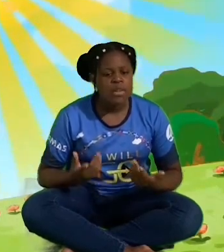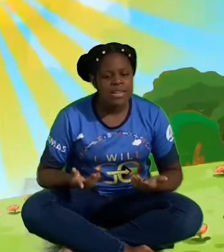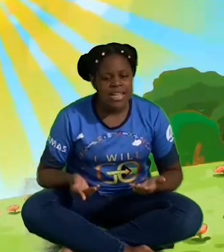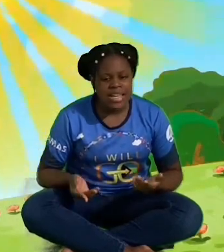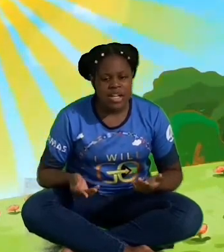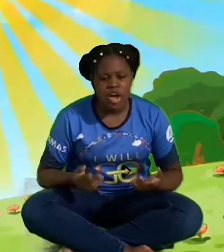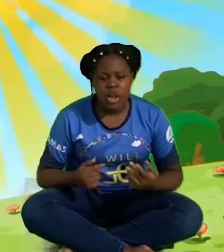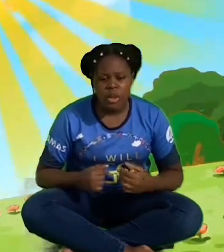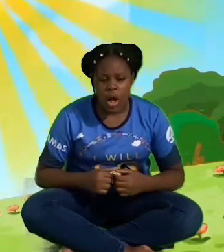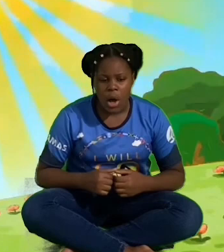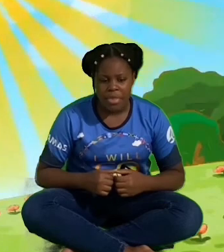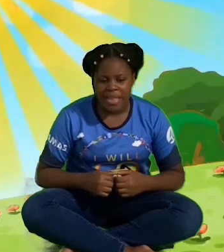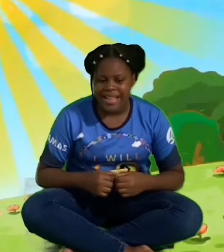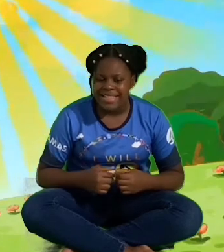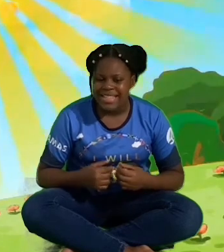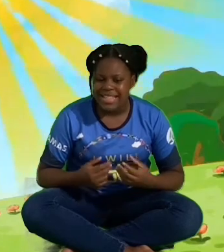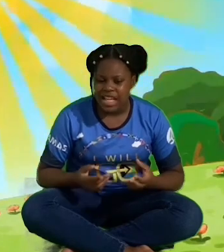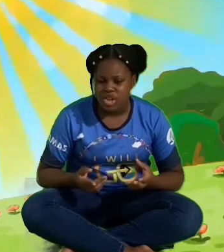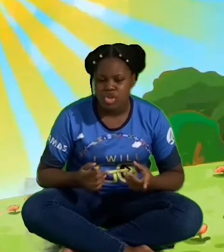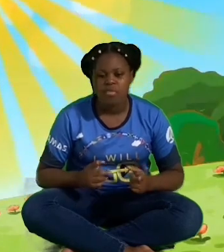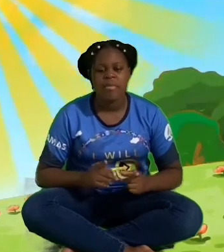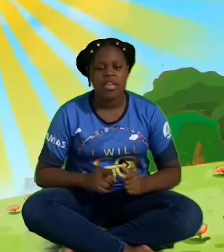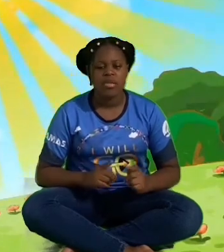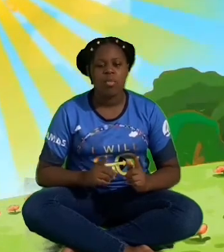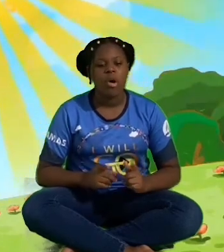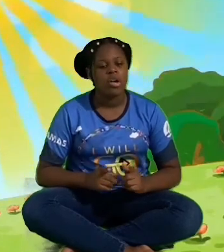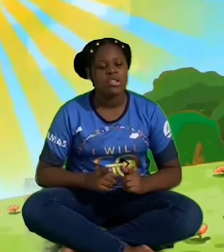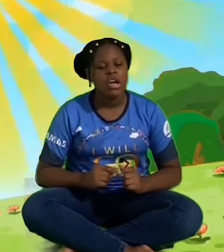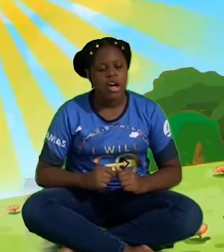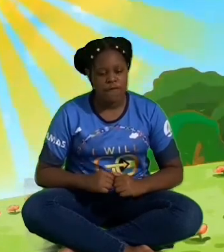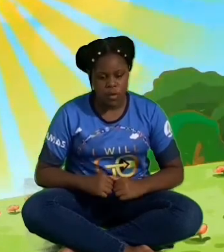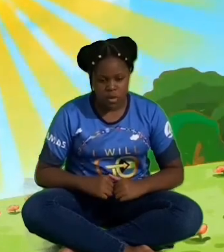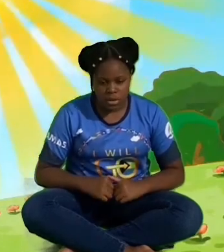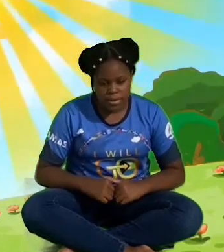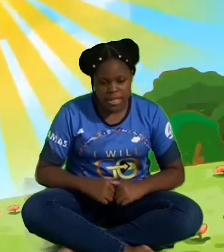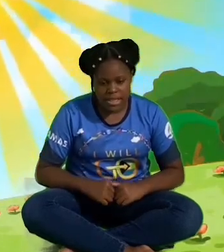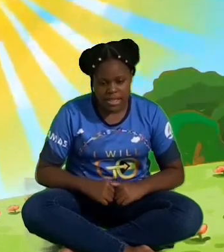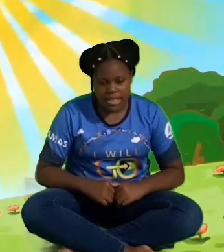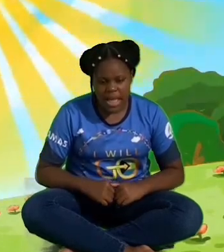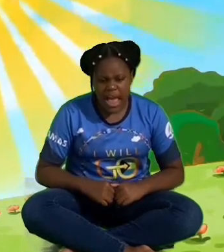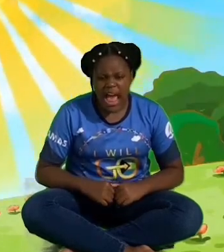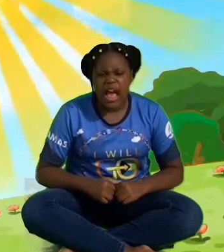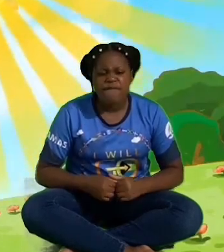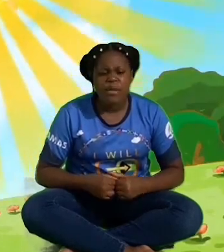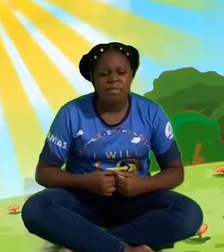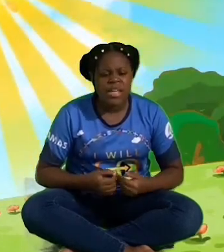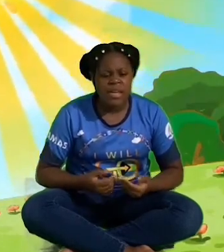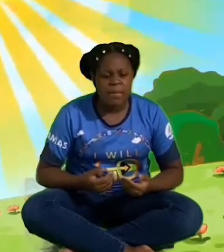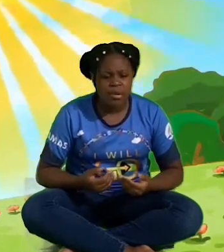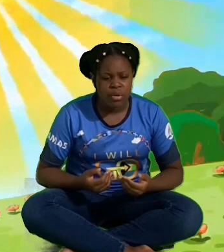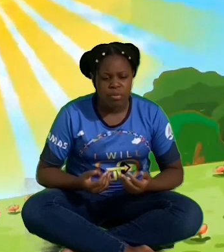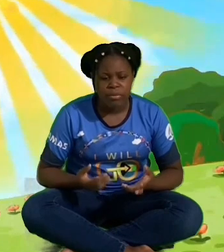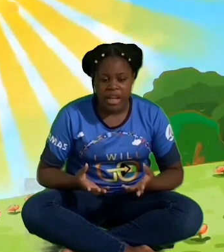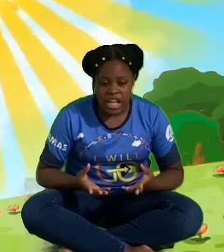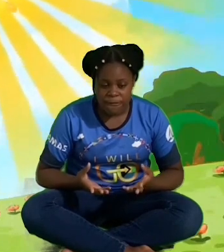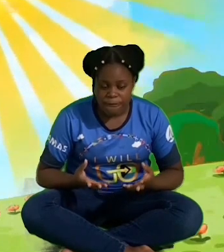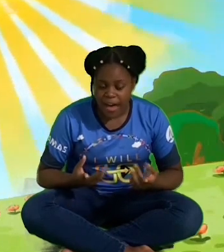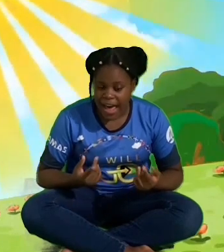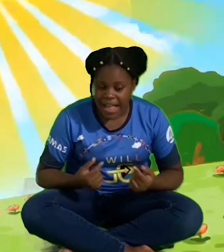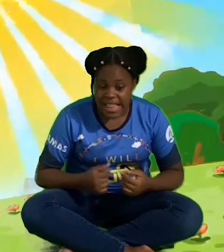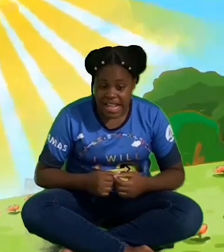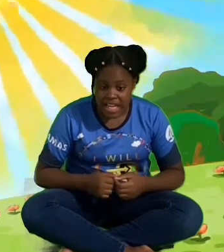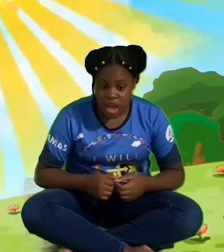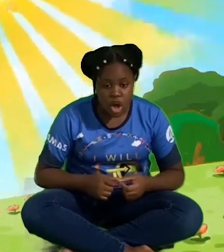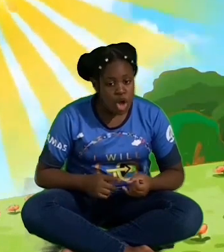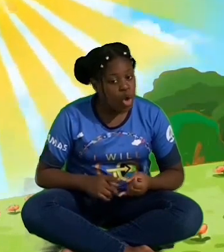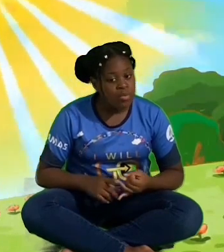You will need cloth and skins to make the walls of the holy place. Have the people bring